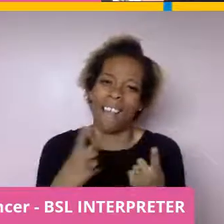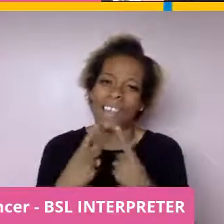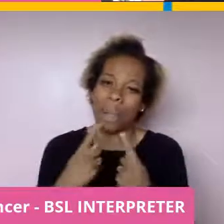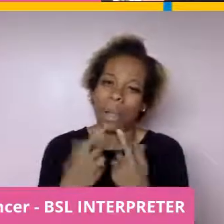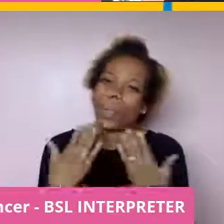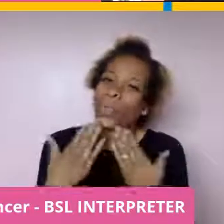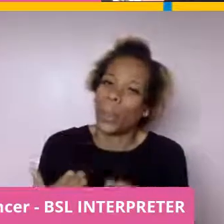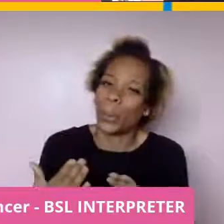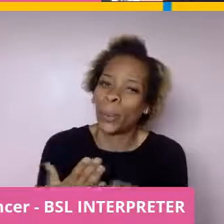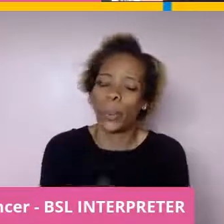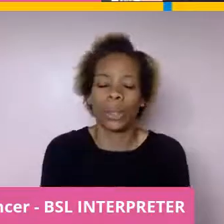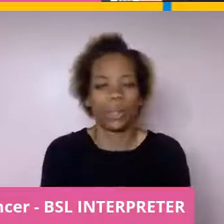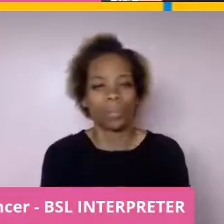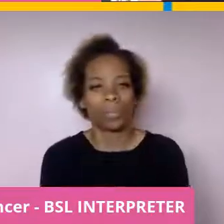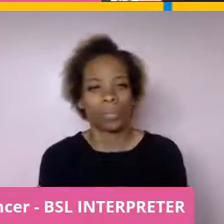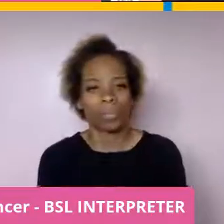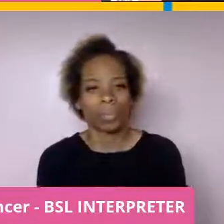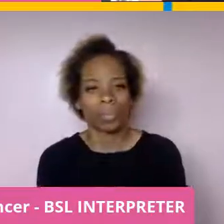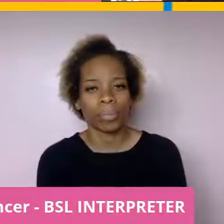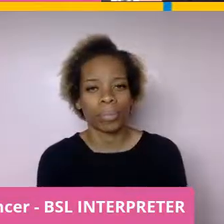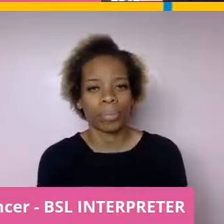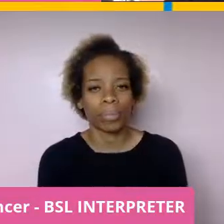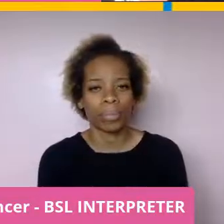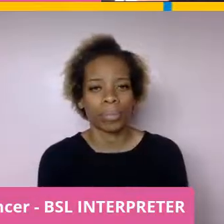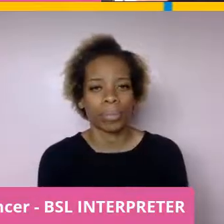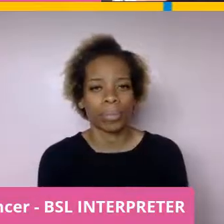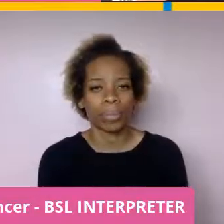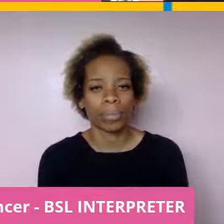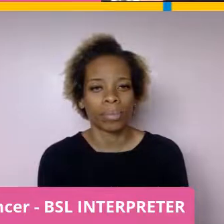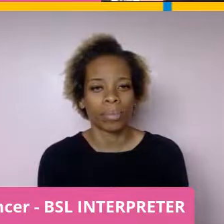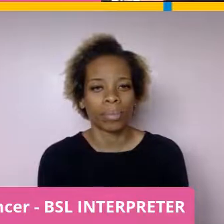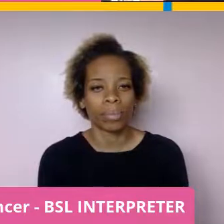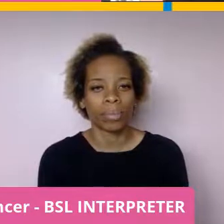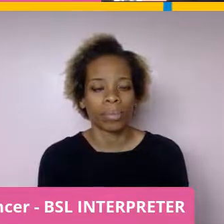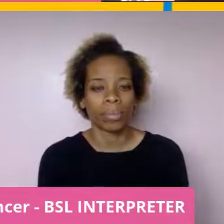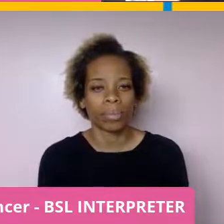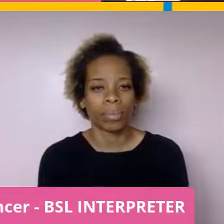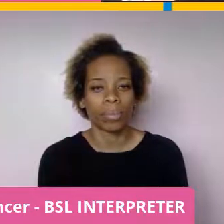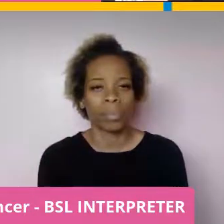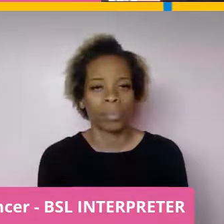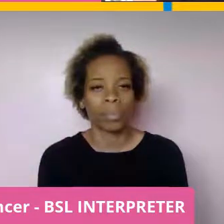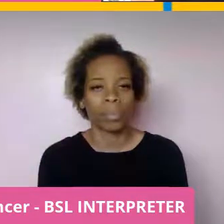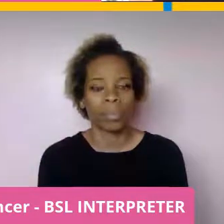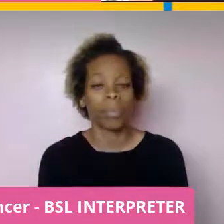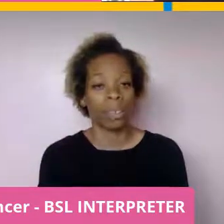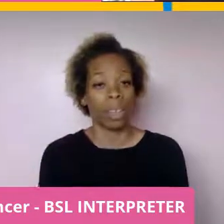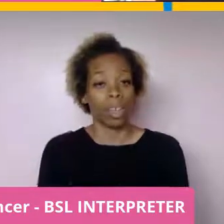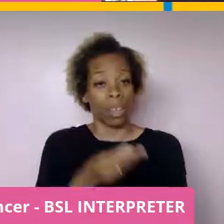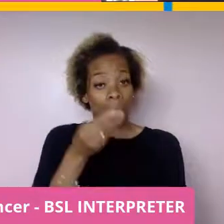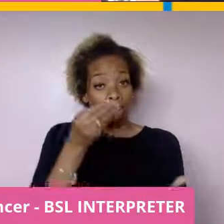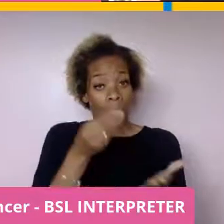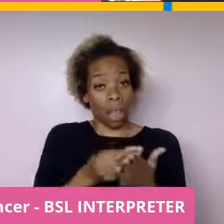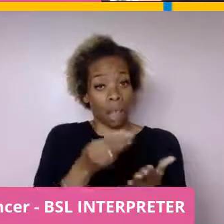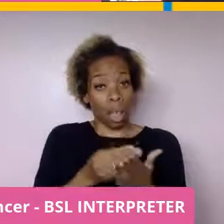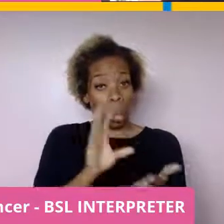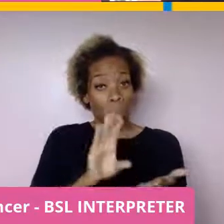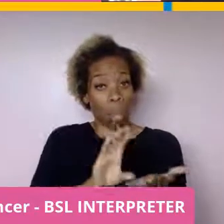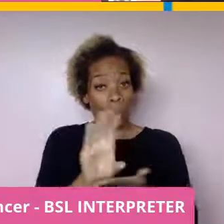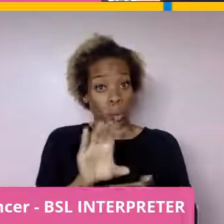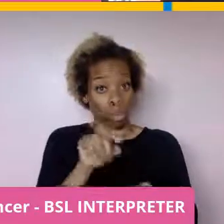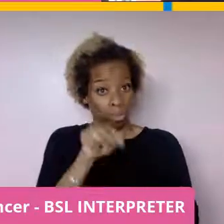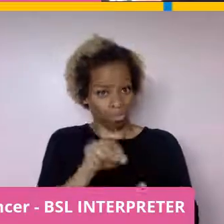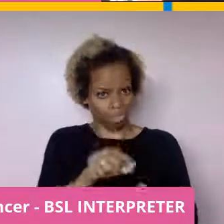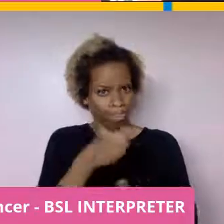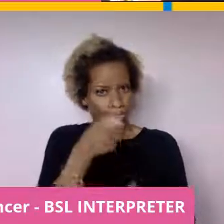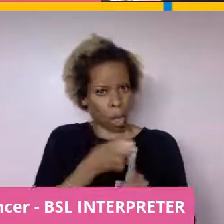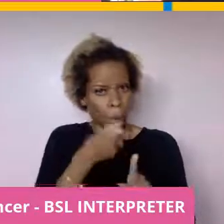Yeah, we're just obviously, you know, the Fund the Future campaign is the sort of the mass campaign that we've launched to lobby the